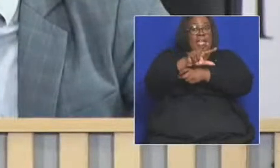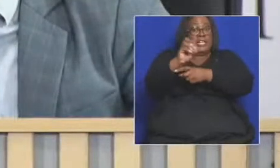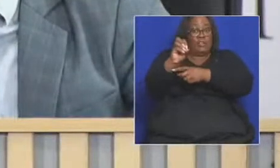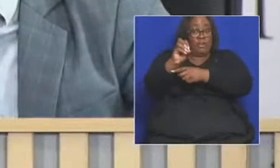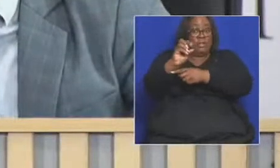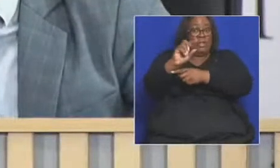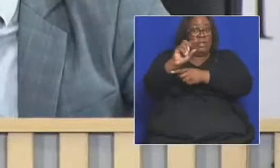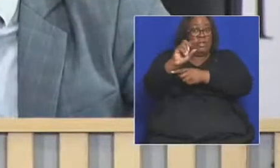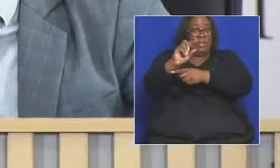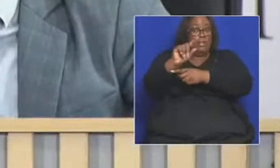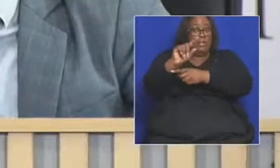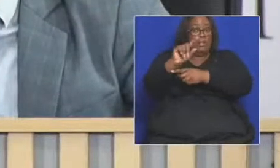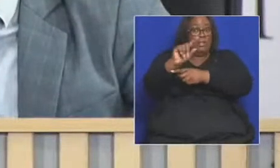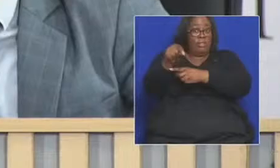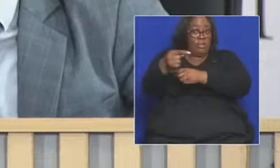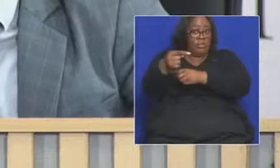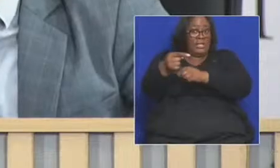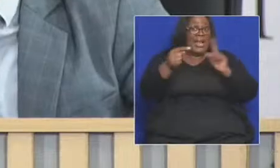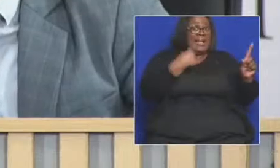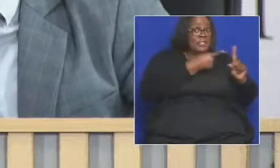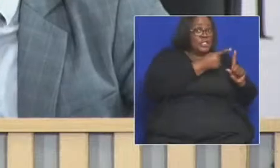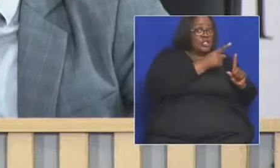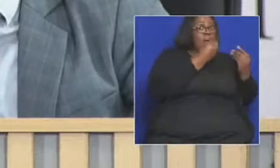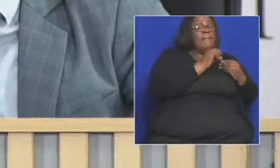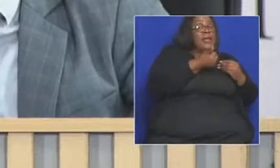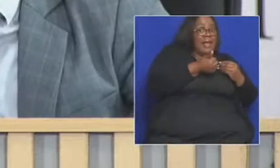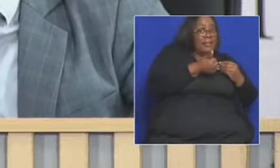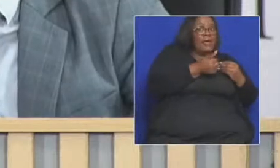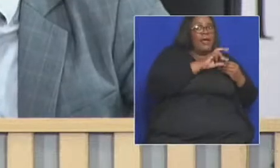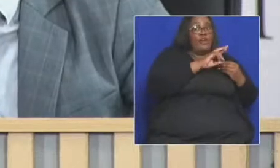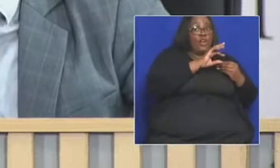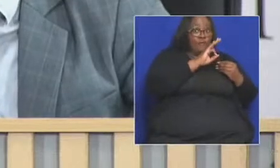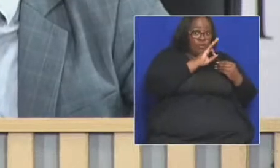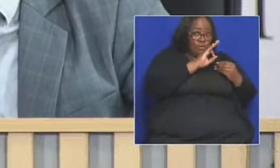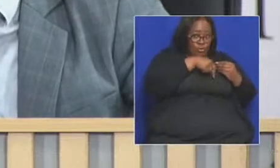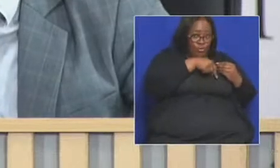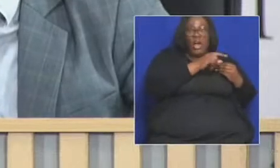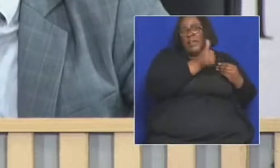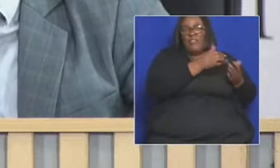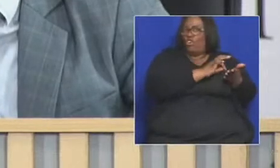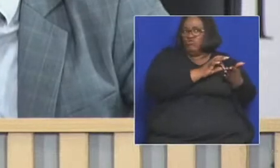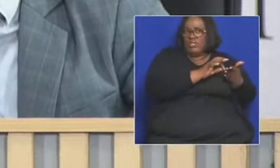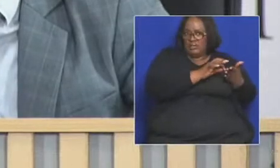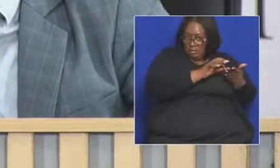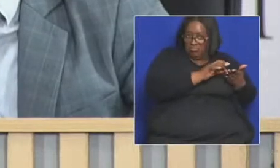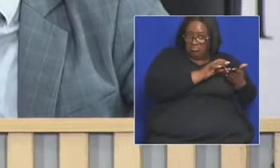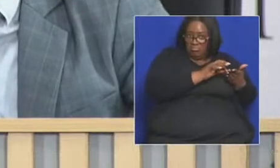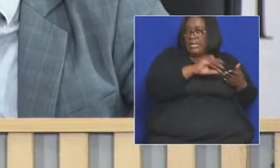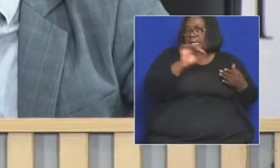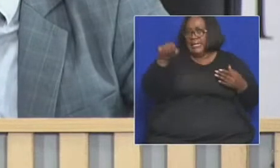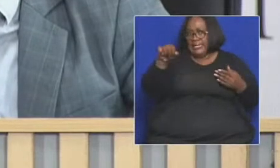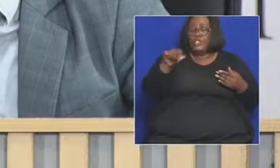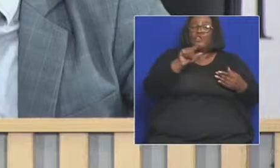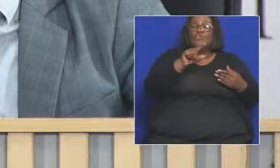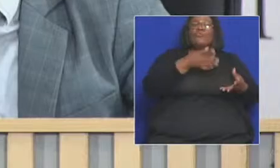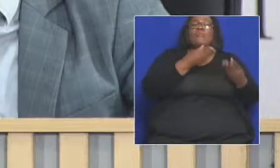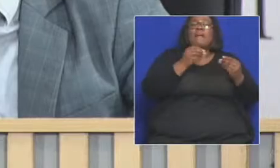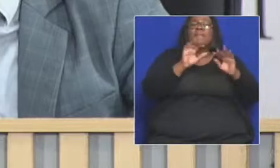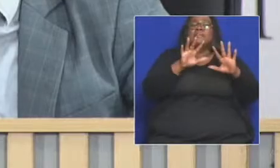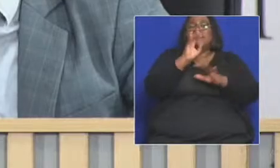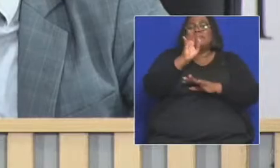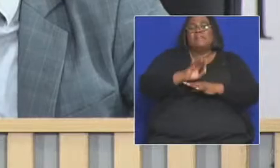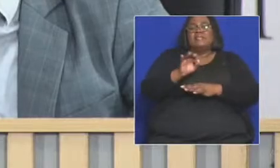business model? Yes. Okay. So when you get the 10% that you said you call the